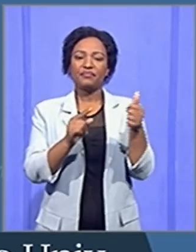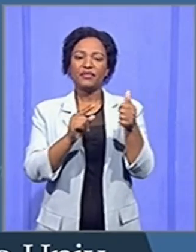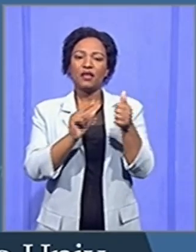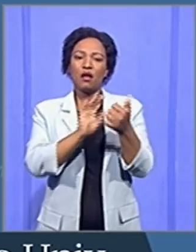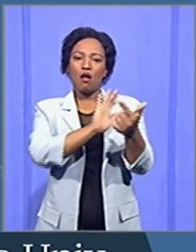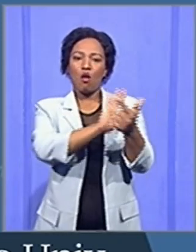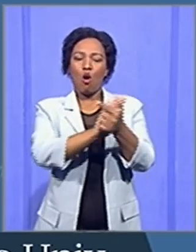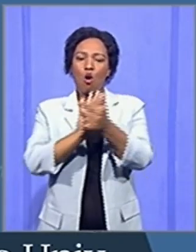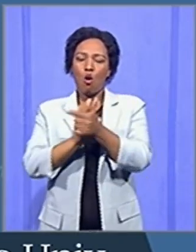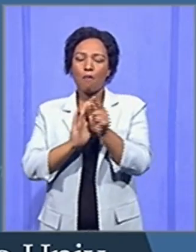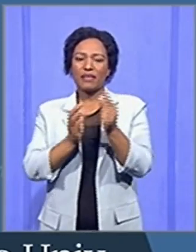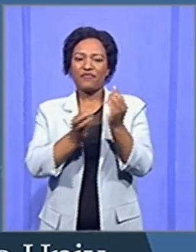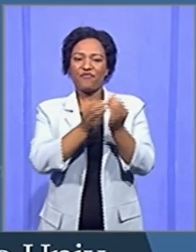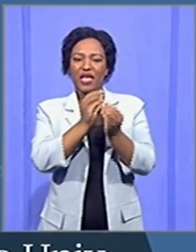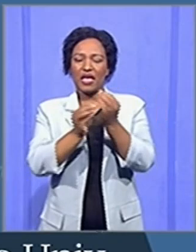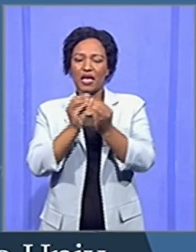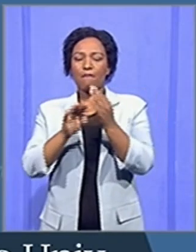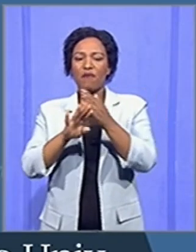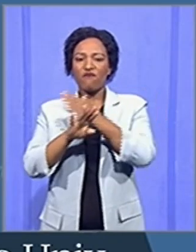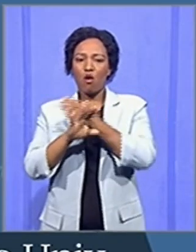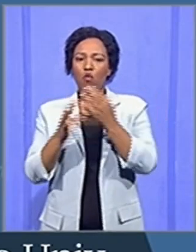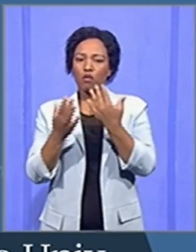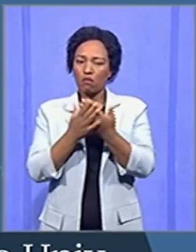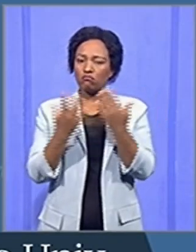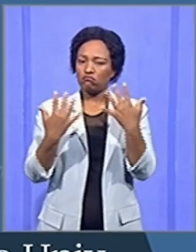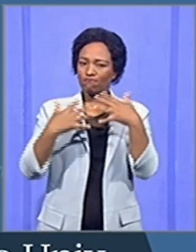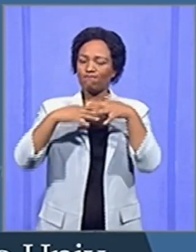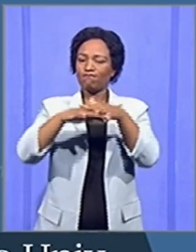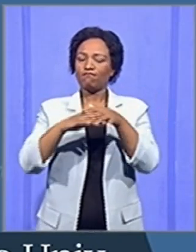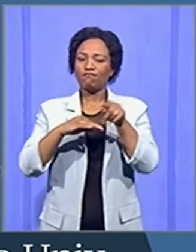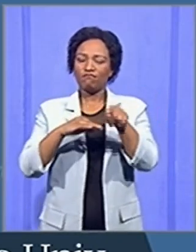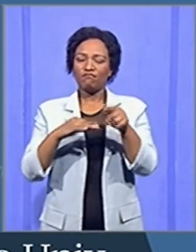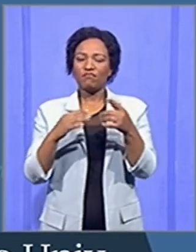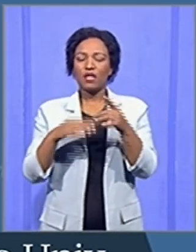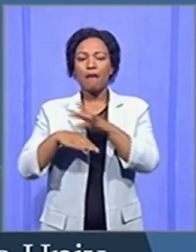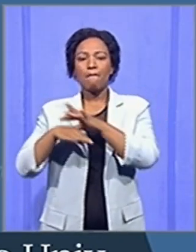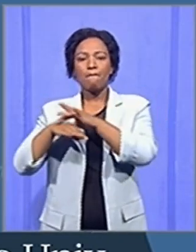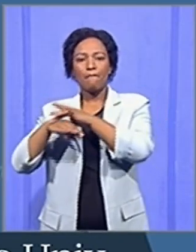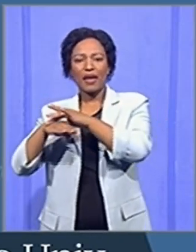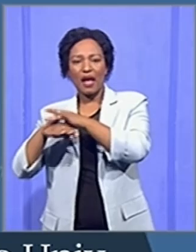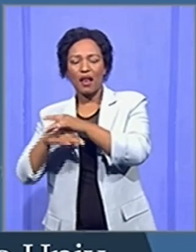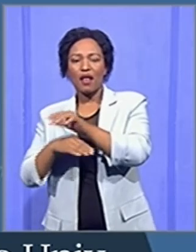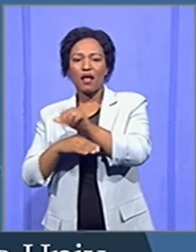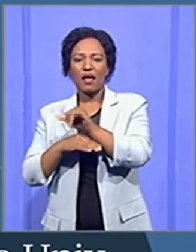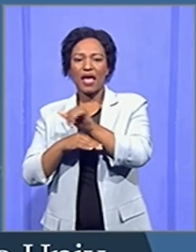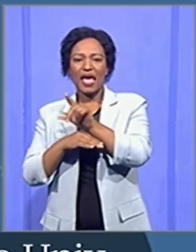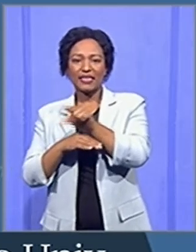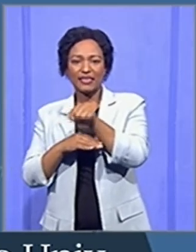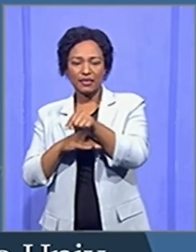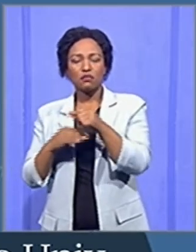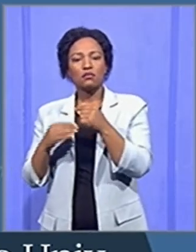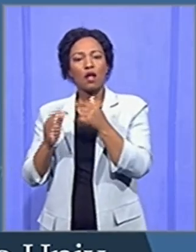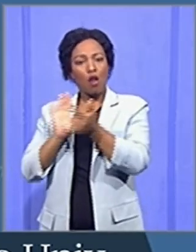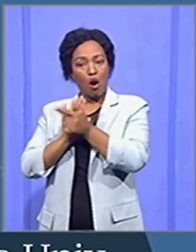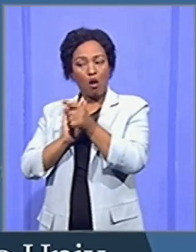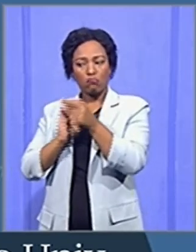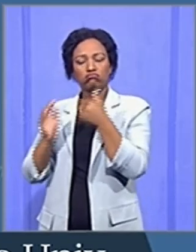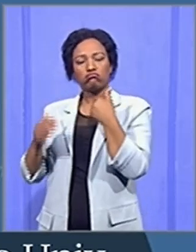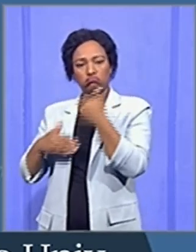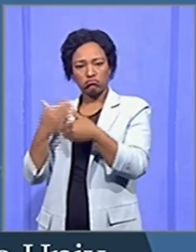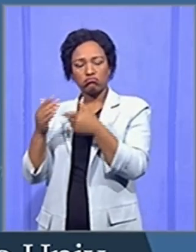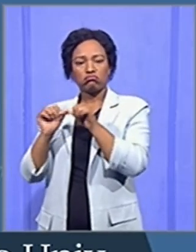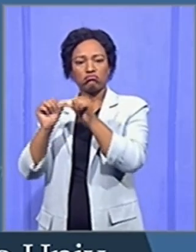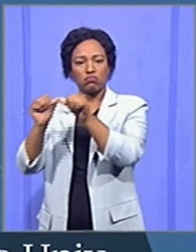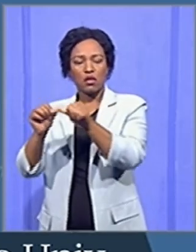ntho ena ka o tloha hantle tsela ena ka o tloha hantle molao wa di-medical aid scheme o ntso tswela pele ba le ska ha o ntso tlwaeletse batho